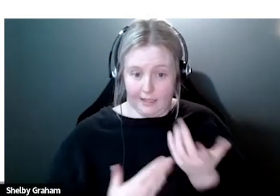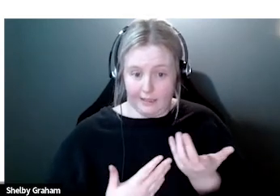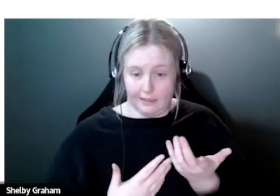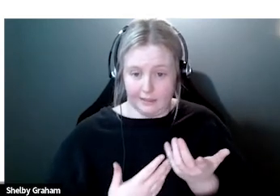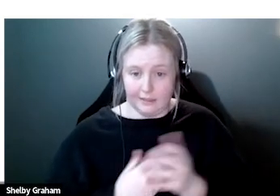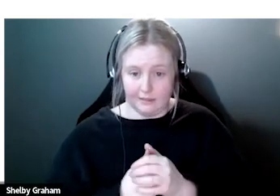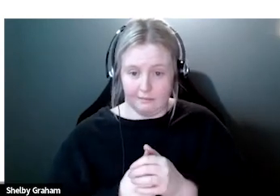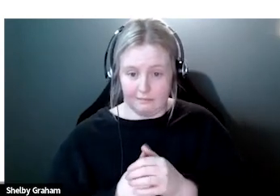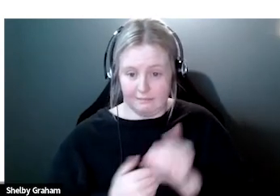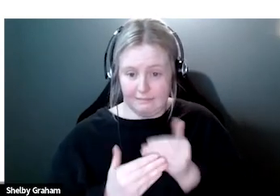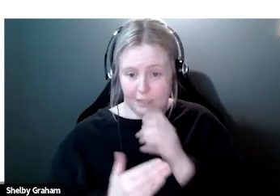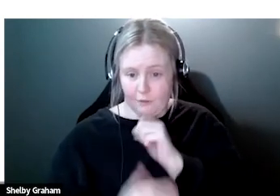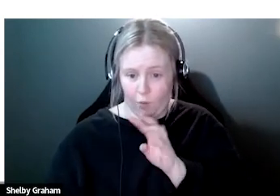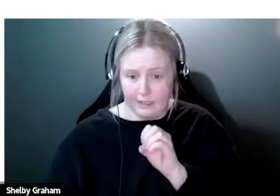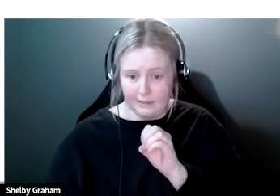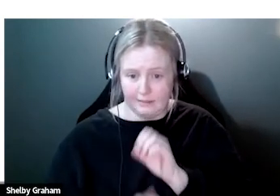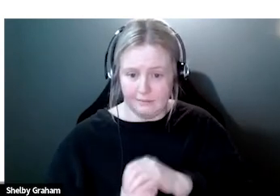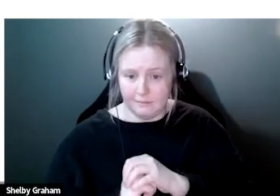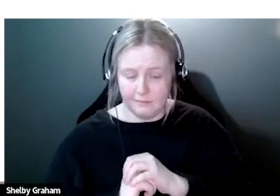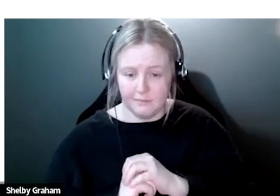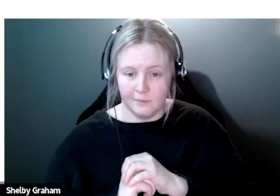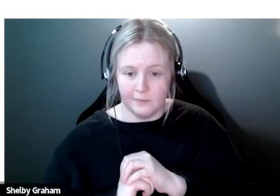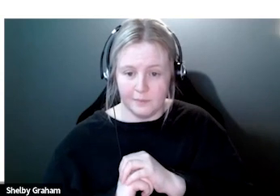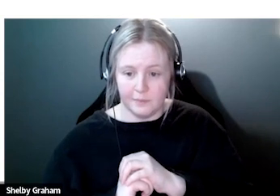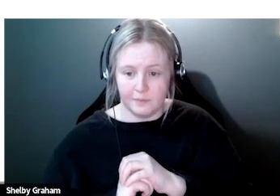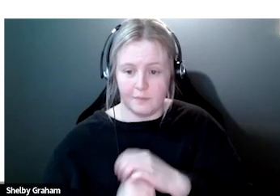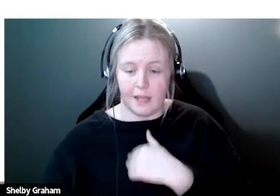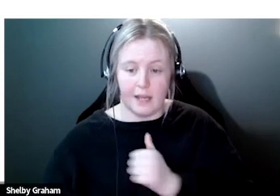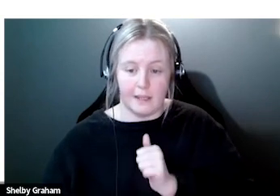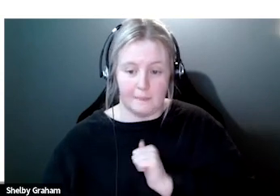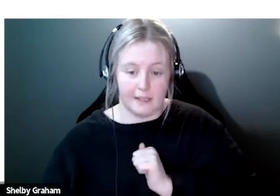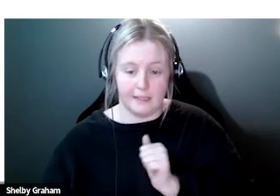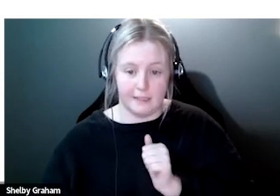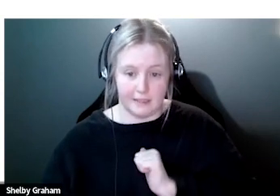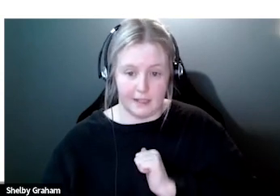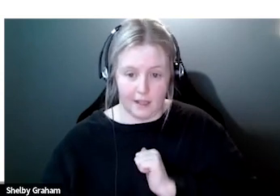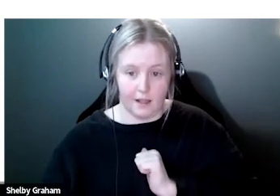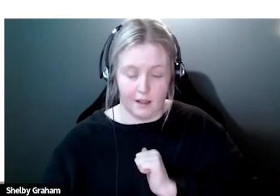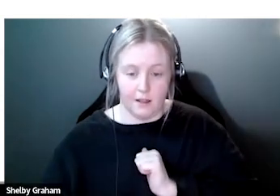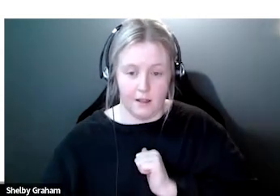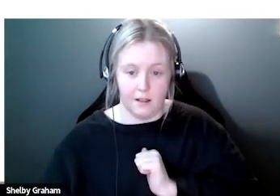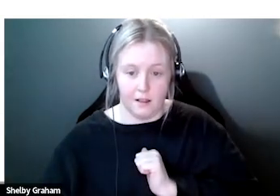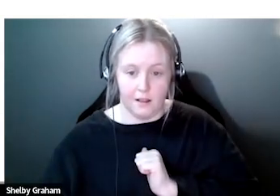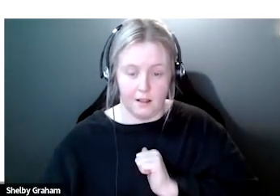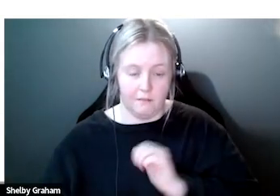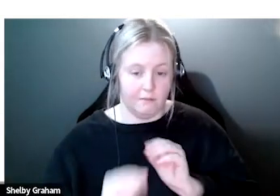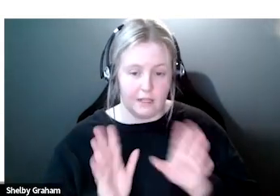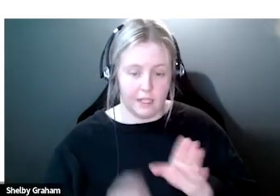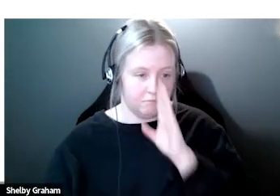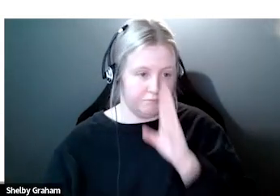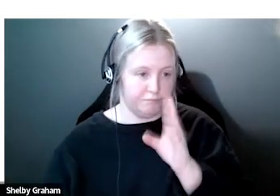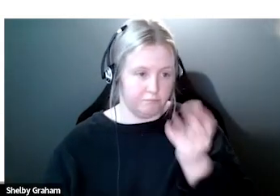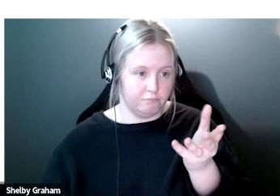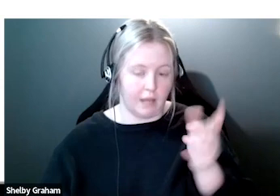minutes from 40, I now disclose that I need accommodations readily.